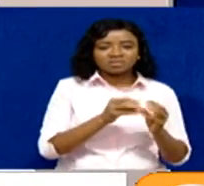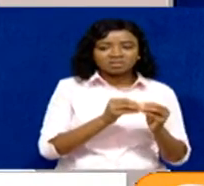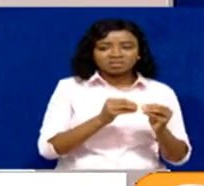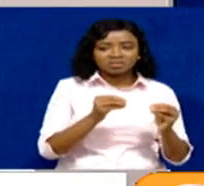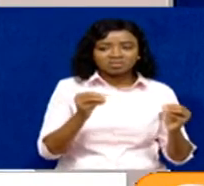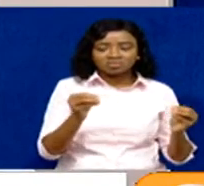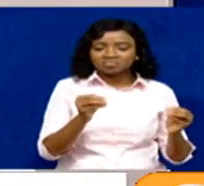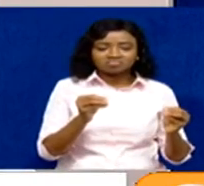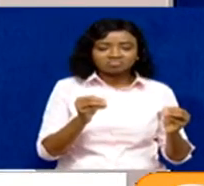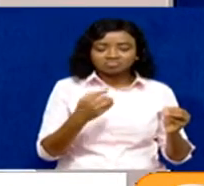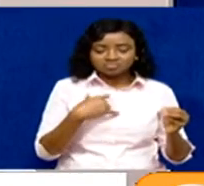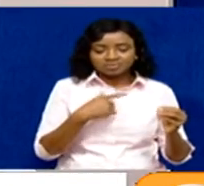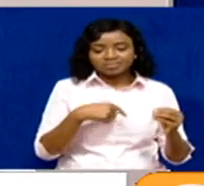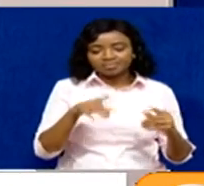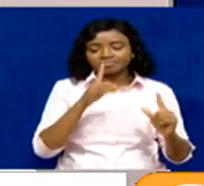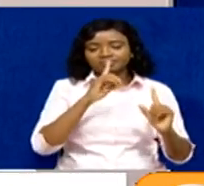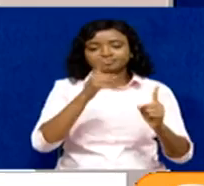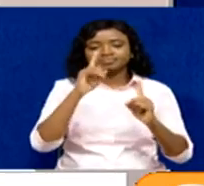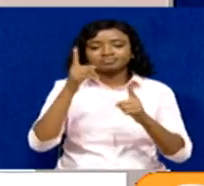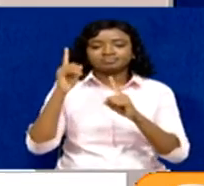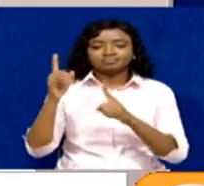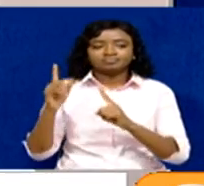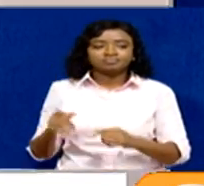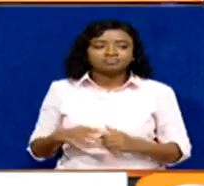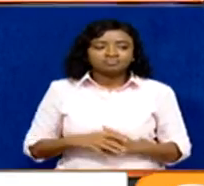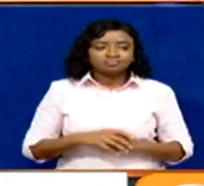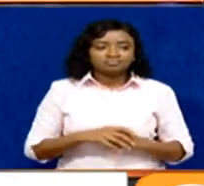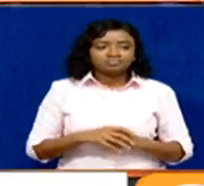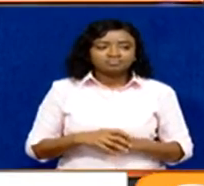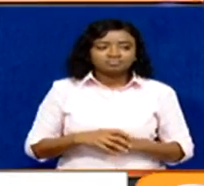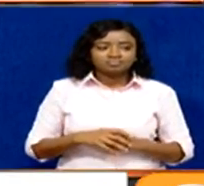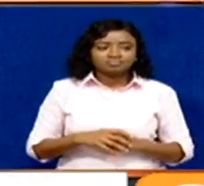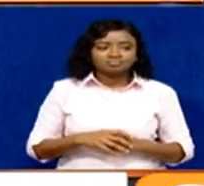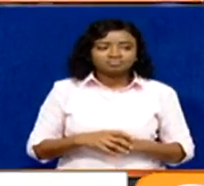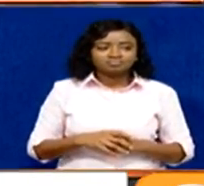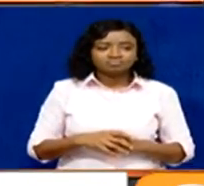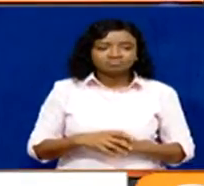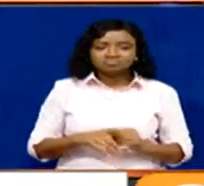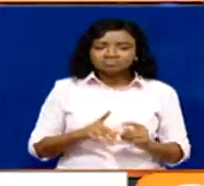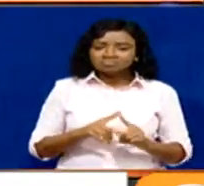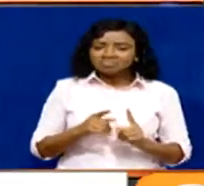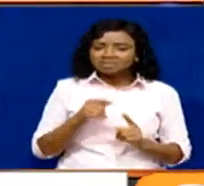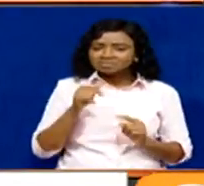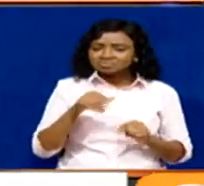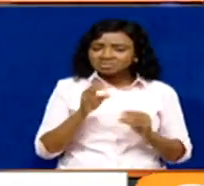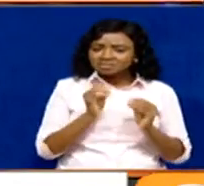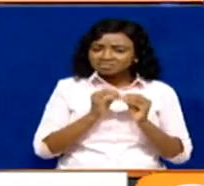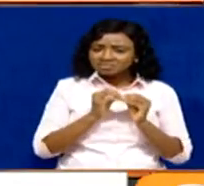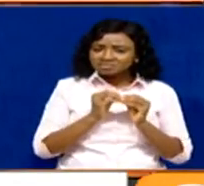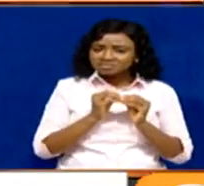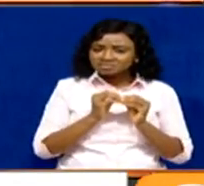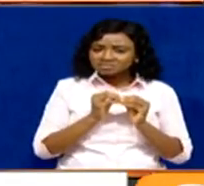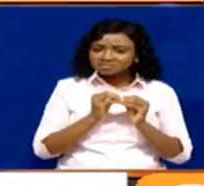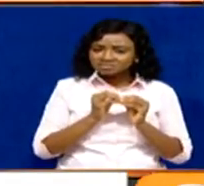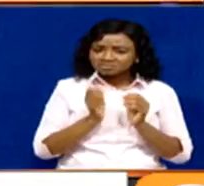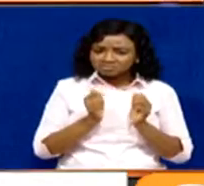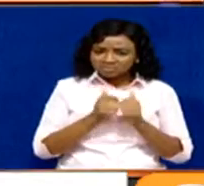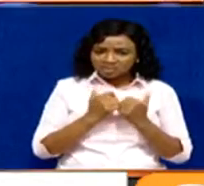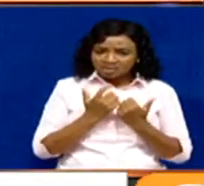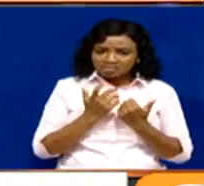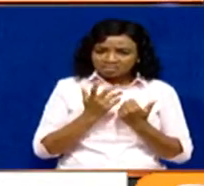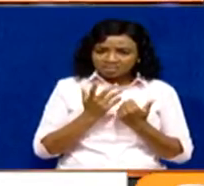about and about. Okay. There are many people who are questioning that, unlike your fellow governors, you decided to do this locally in your own county and